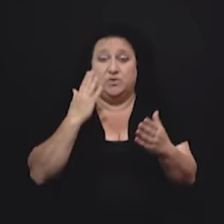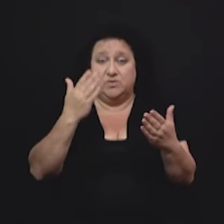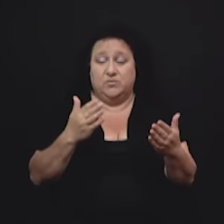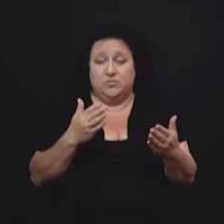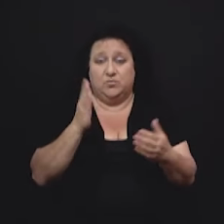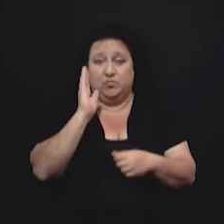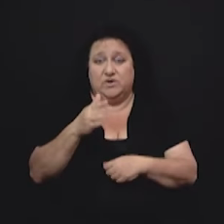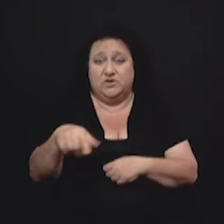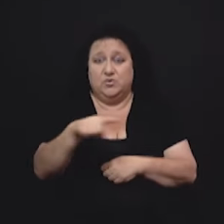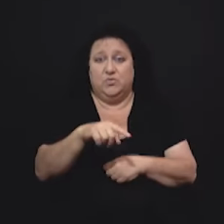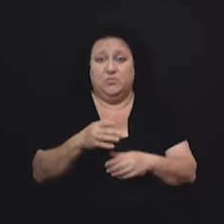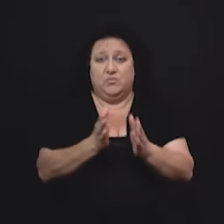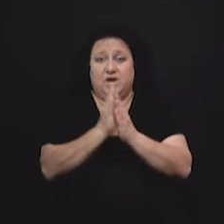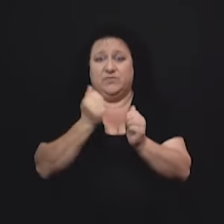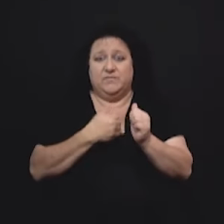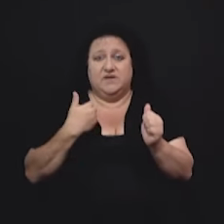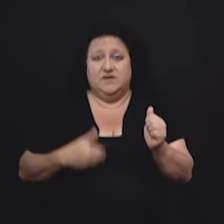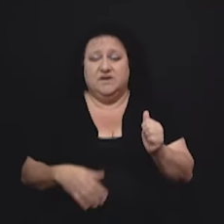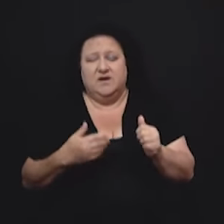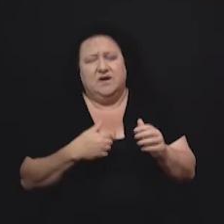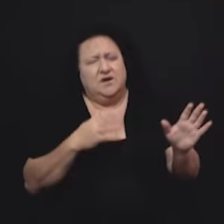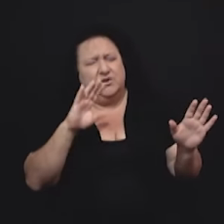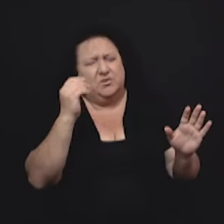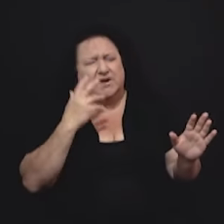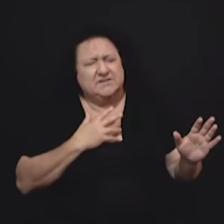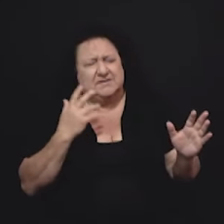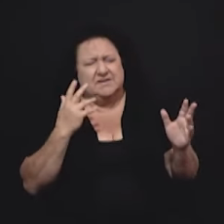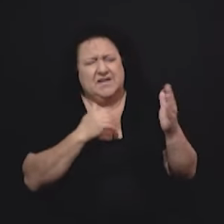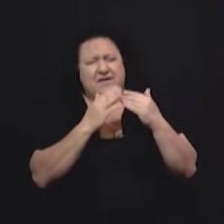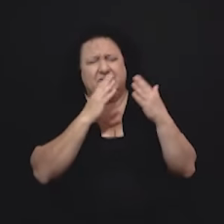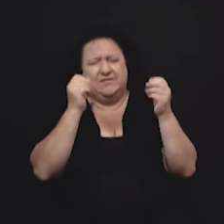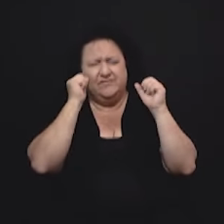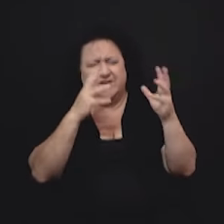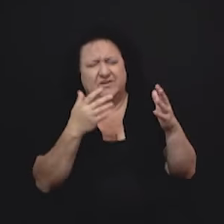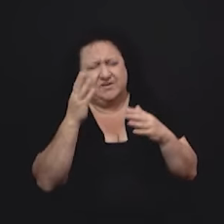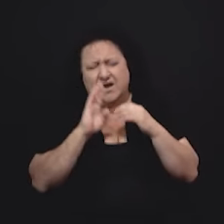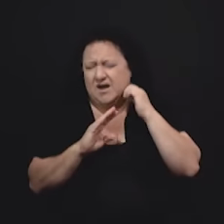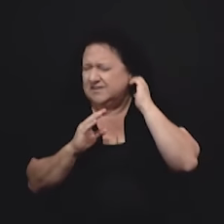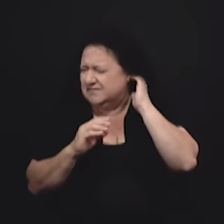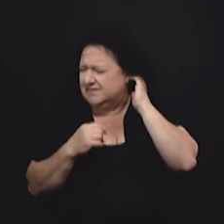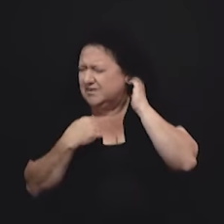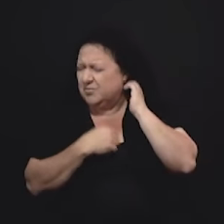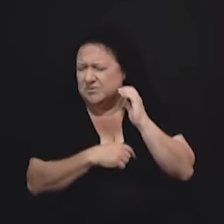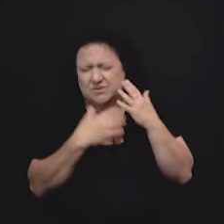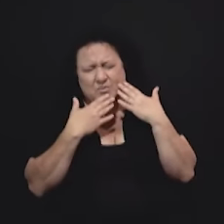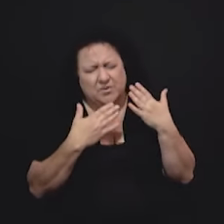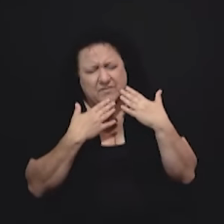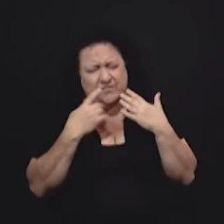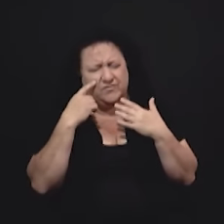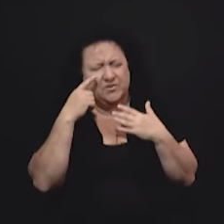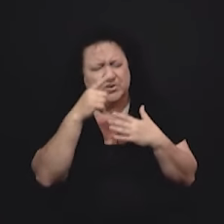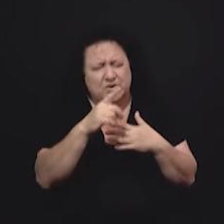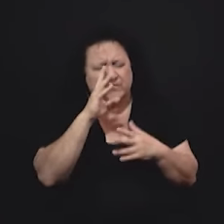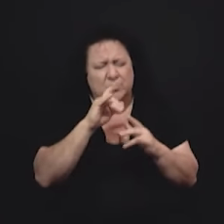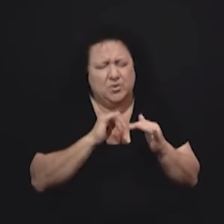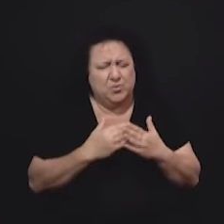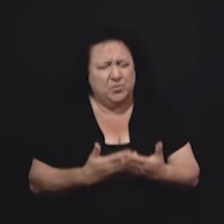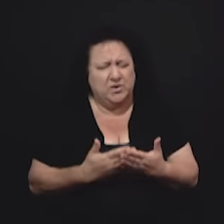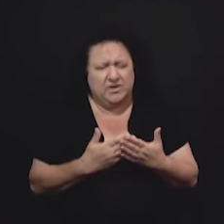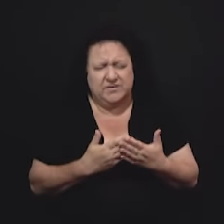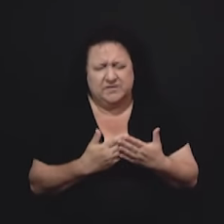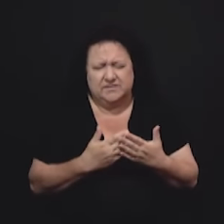Amen. Most gracious and heavenly Father, God, we are so grateful for you and we are so grateful for your word. We pray, God,